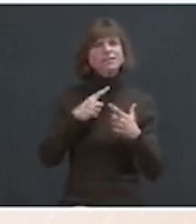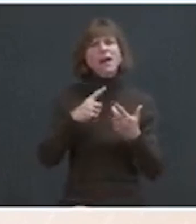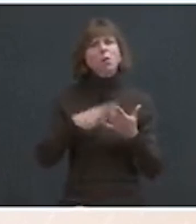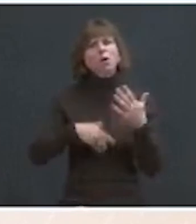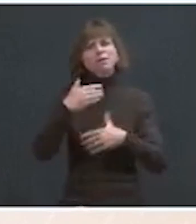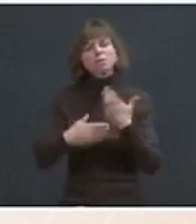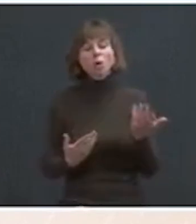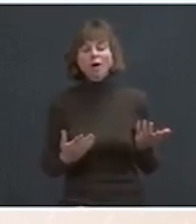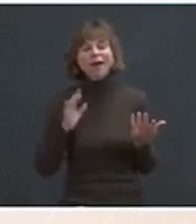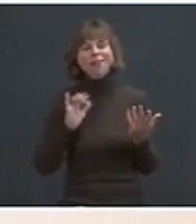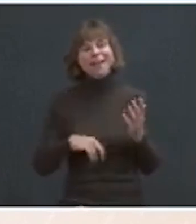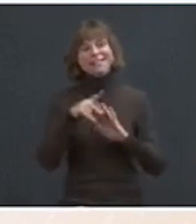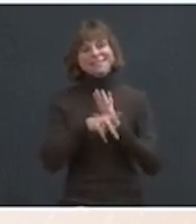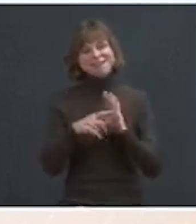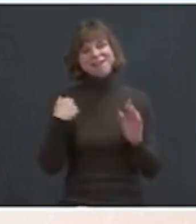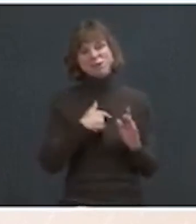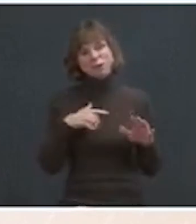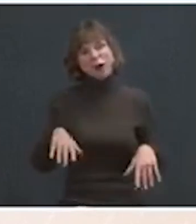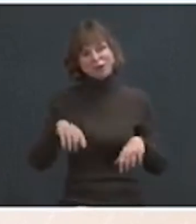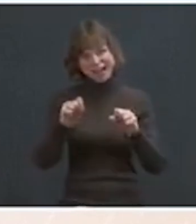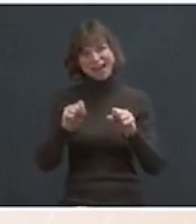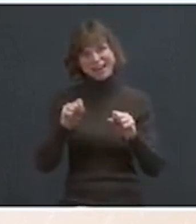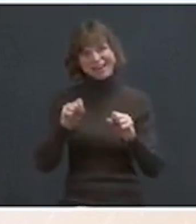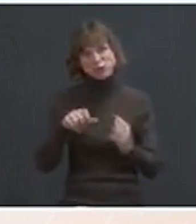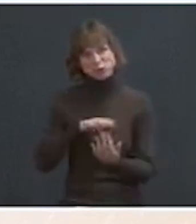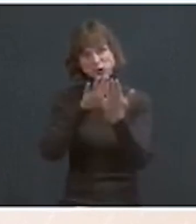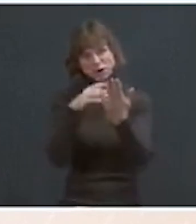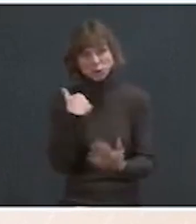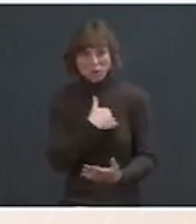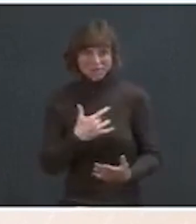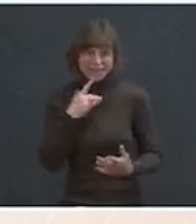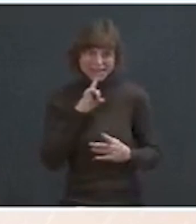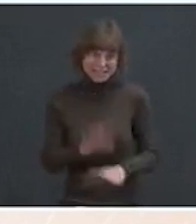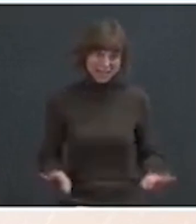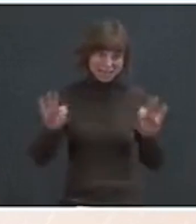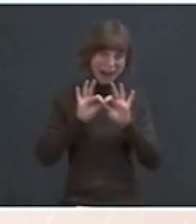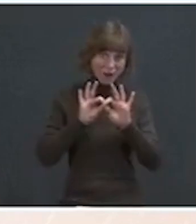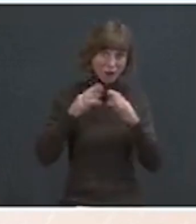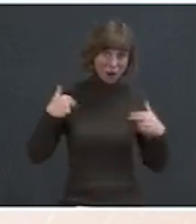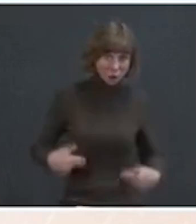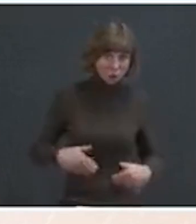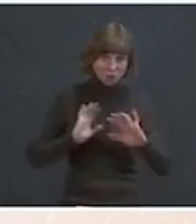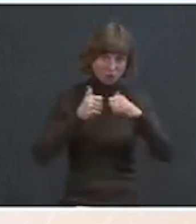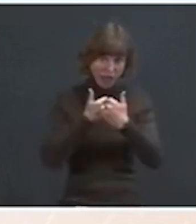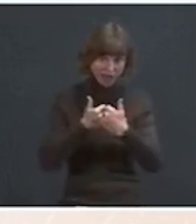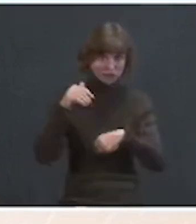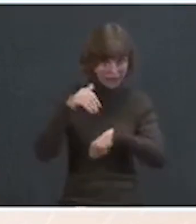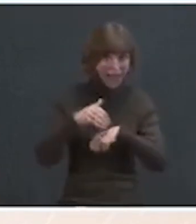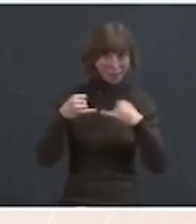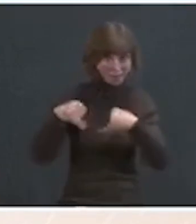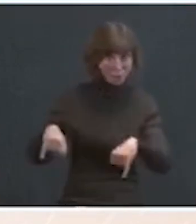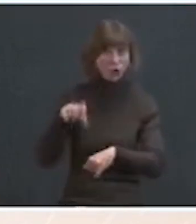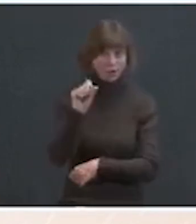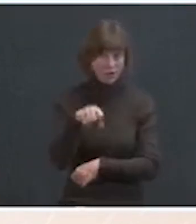These are the policies we're taking to address what we feel is a vital human challenge at the border. But what